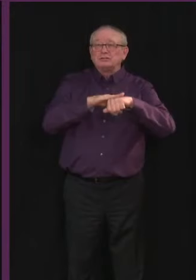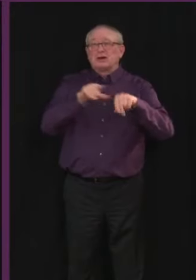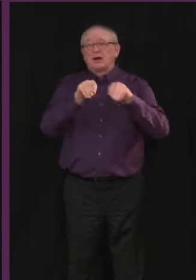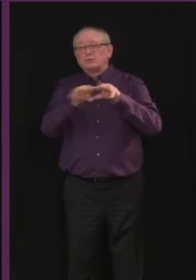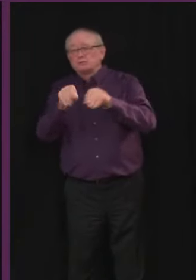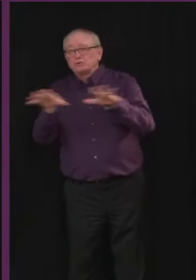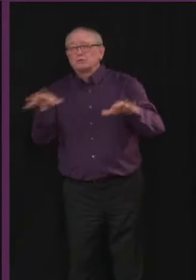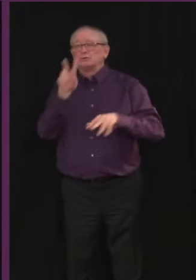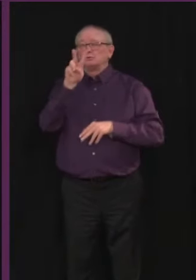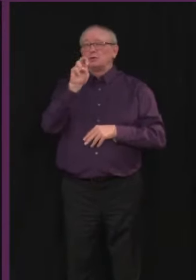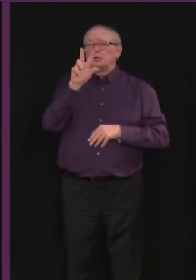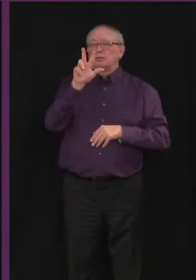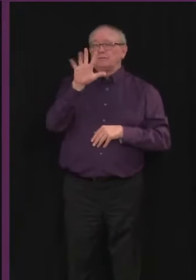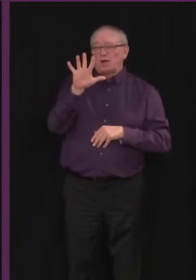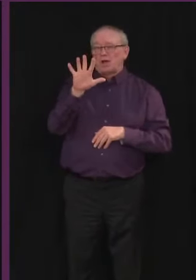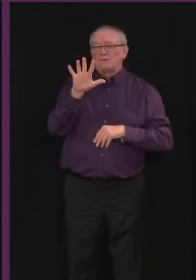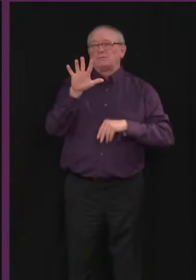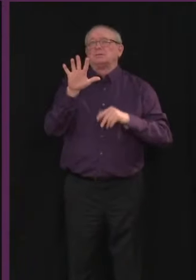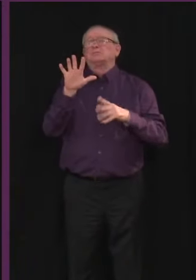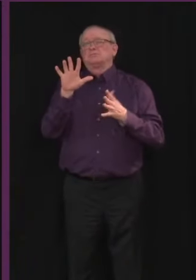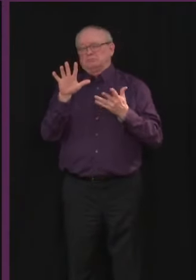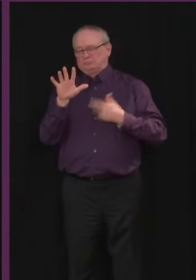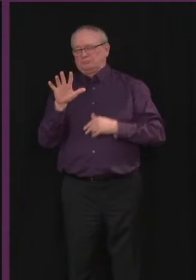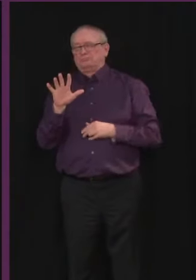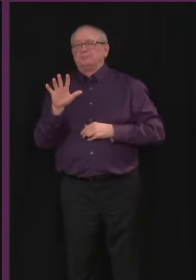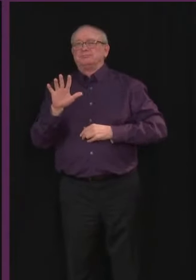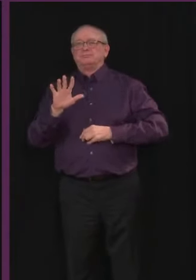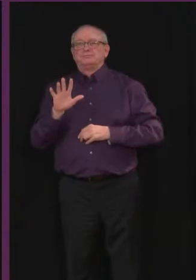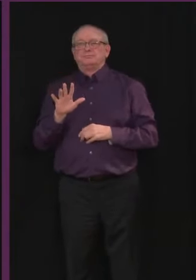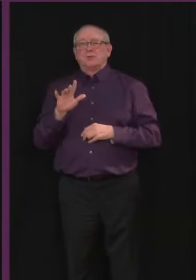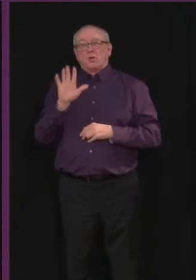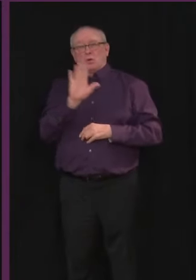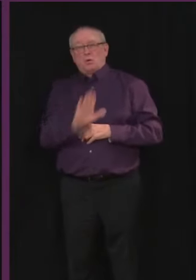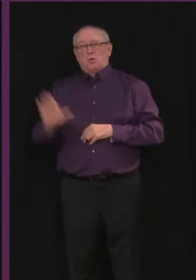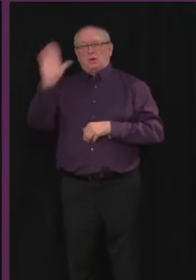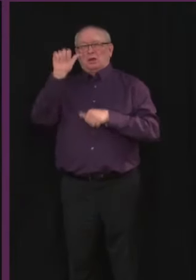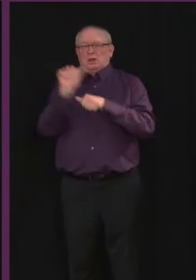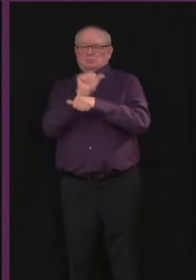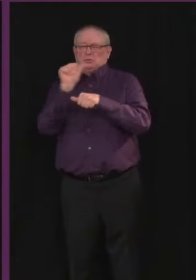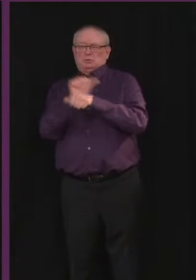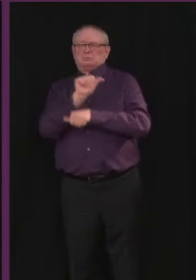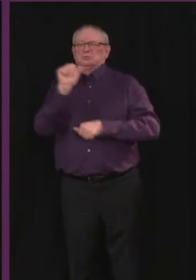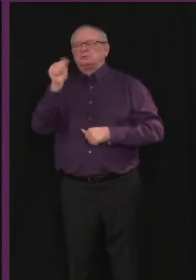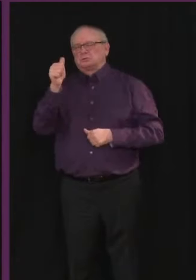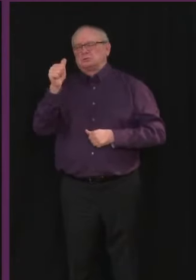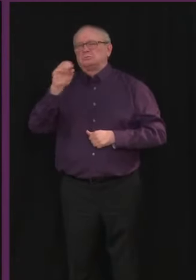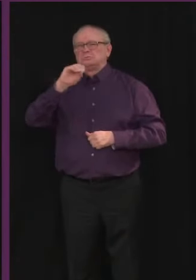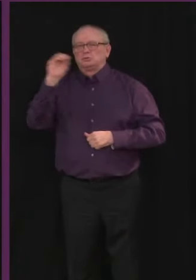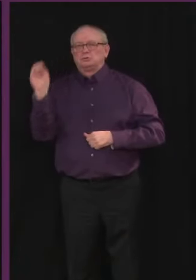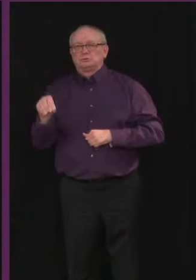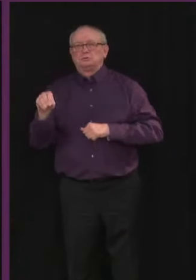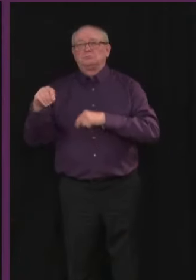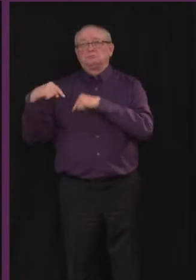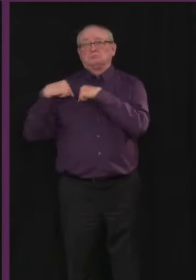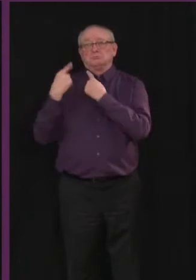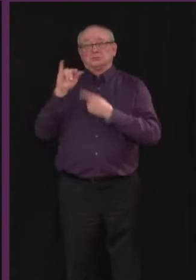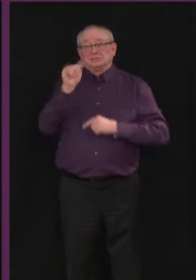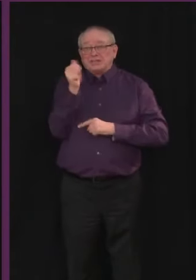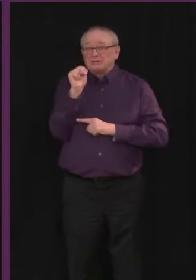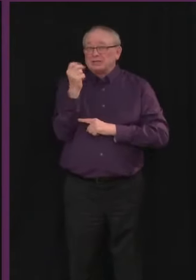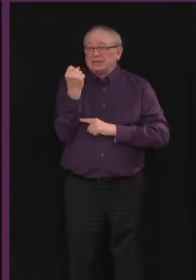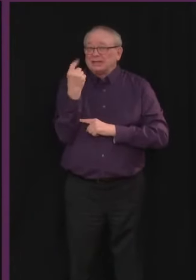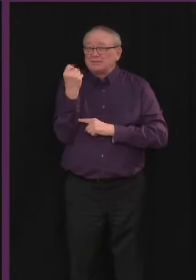or outbreaks, which is about 10% of all the schools in the province. Together, these schools have seen 840 cases